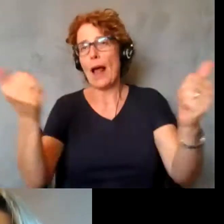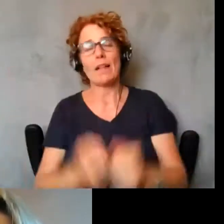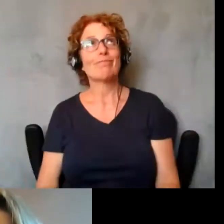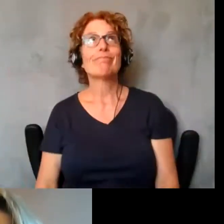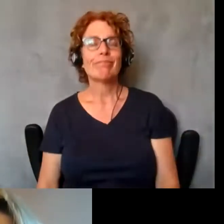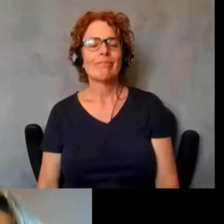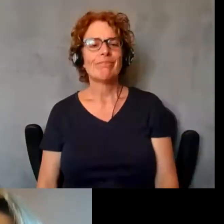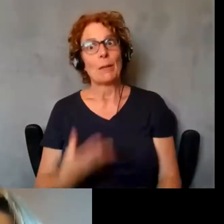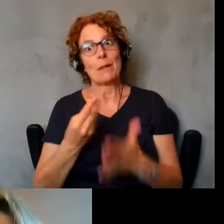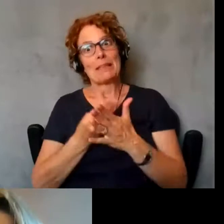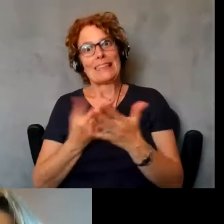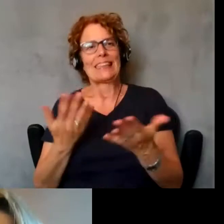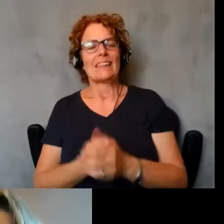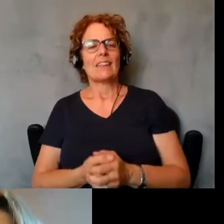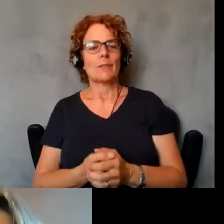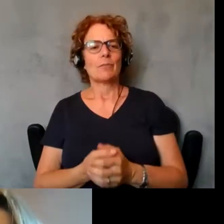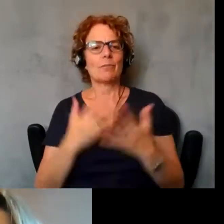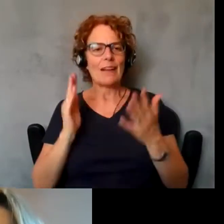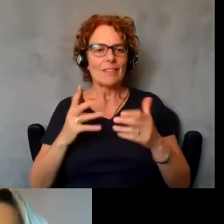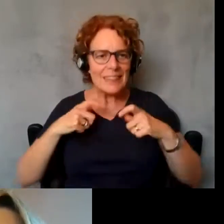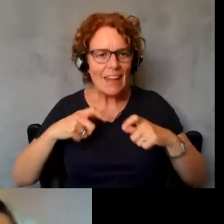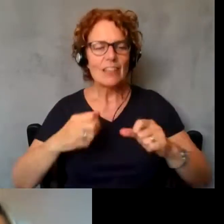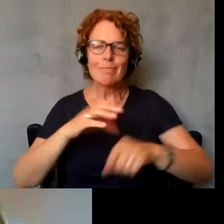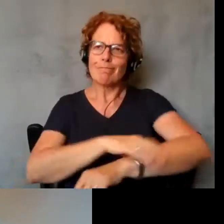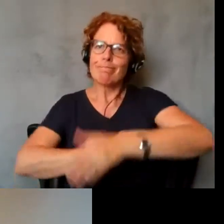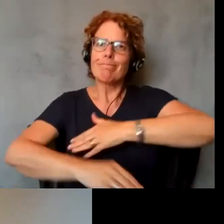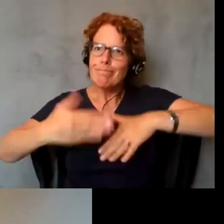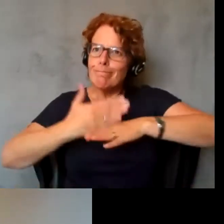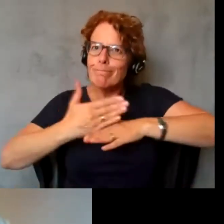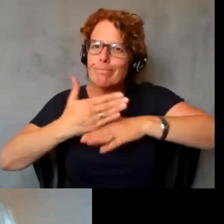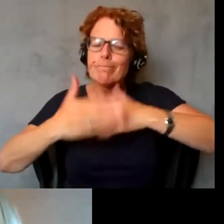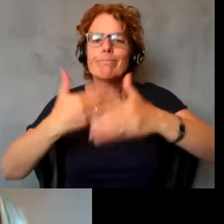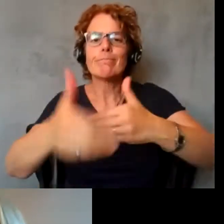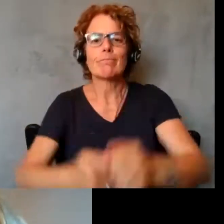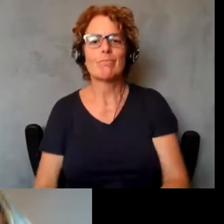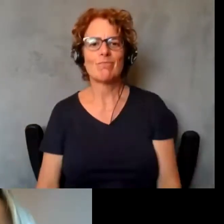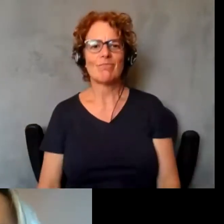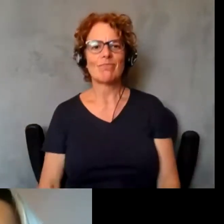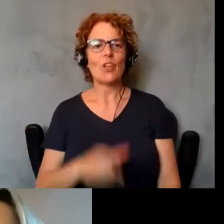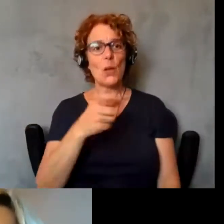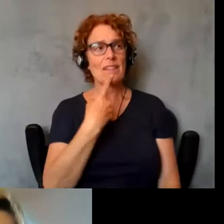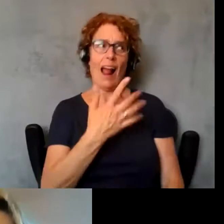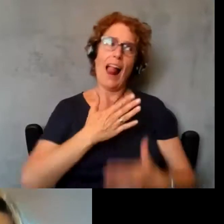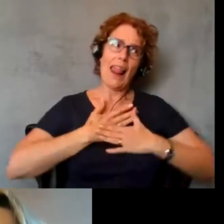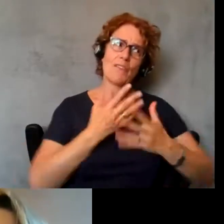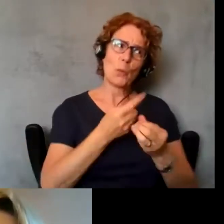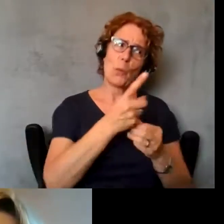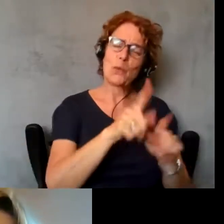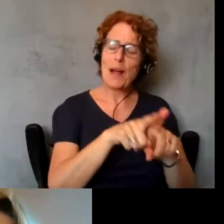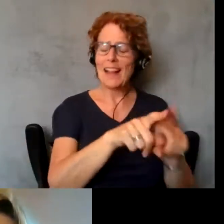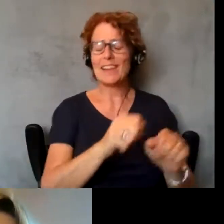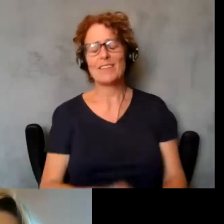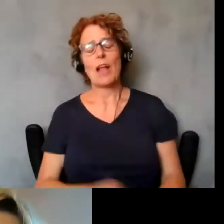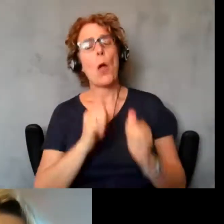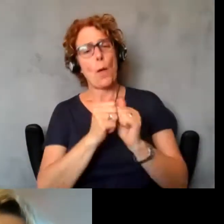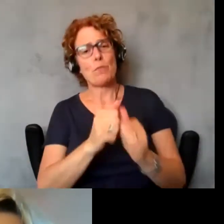yeah, we've just got to keep pushing forwards. Thank you. And we love having you in our corner. So we appreciate you trying